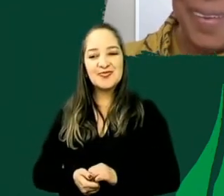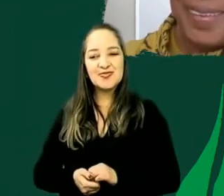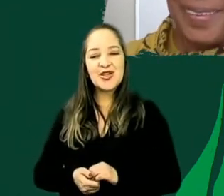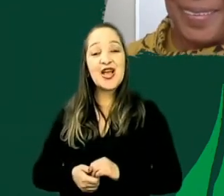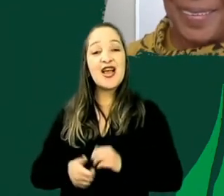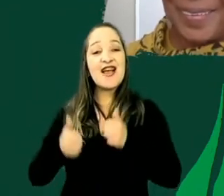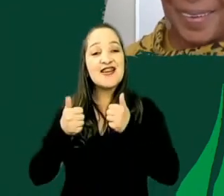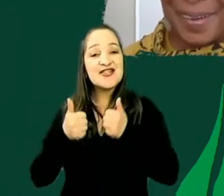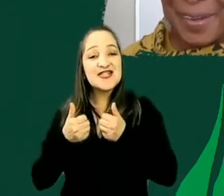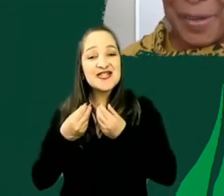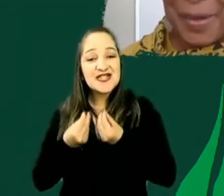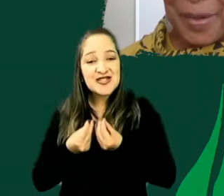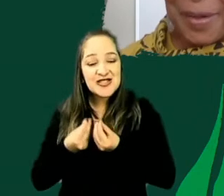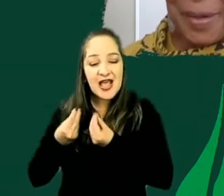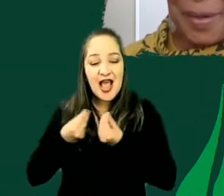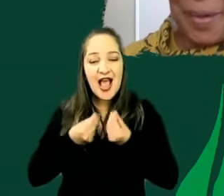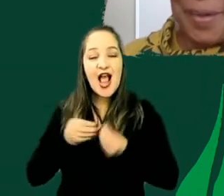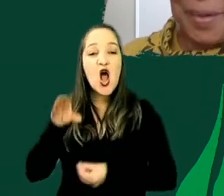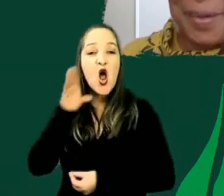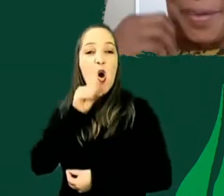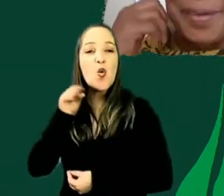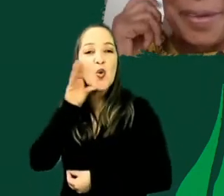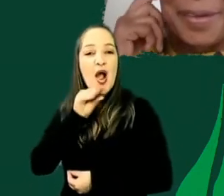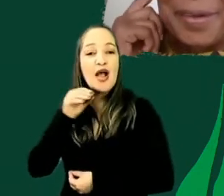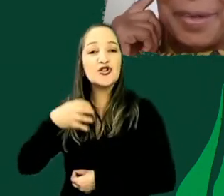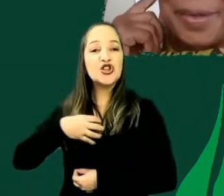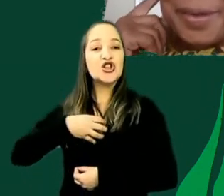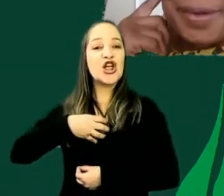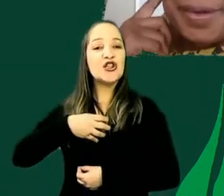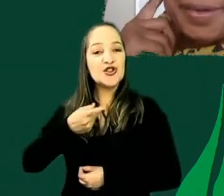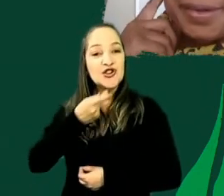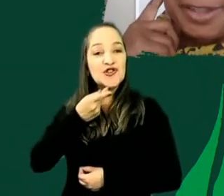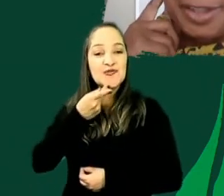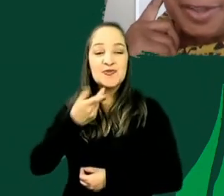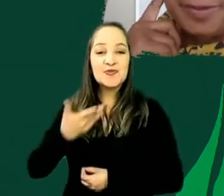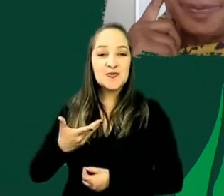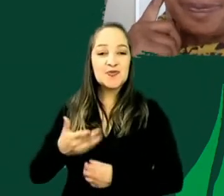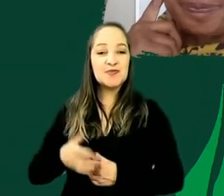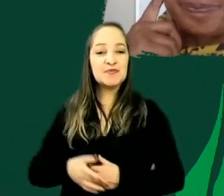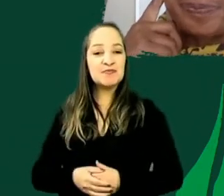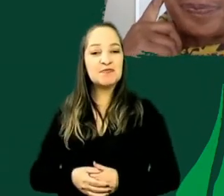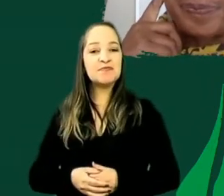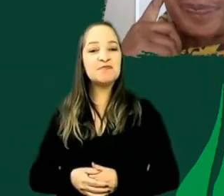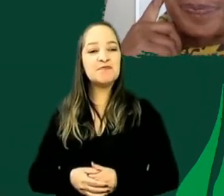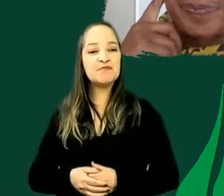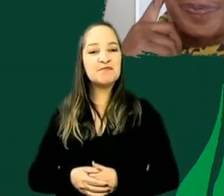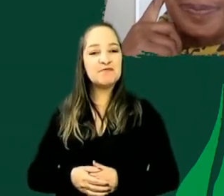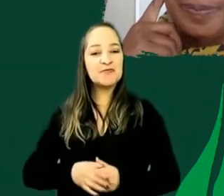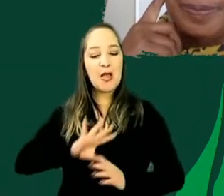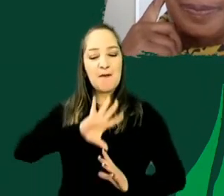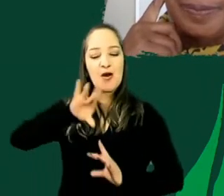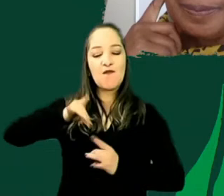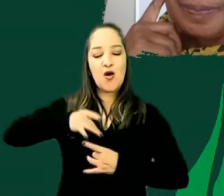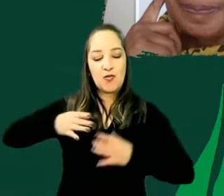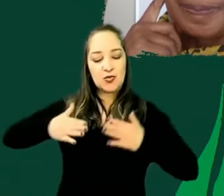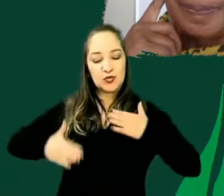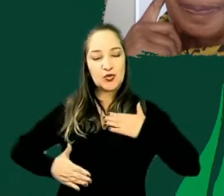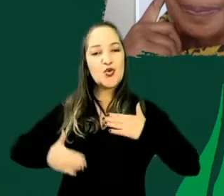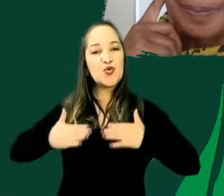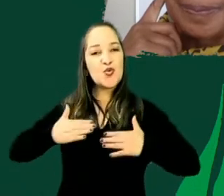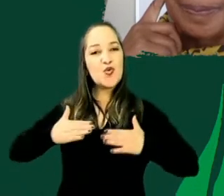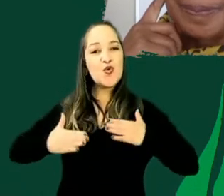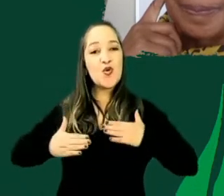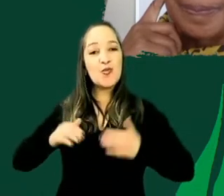so keen in oral heritage, this performance of the body,